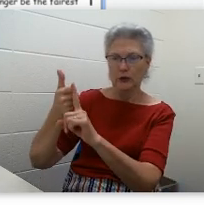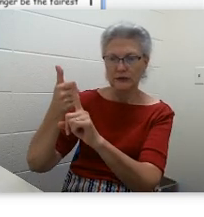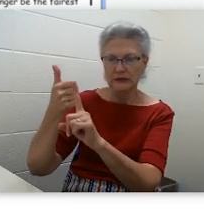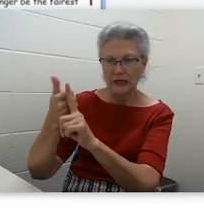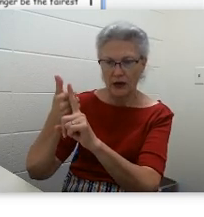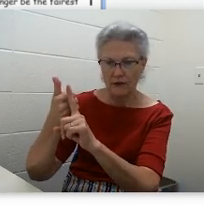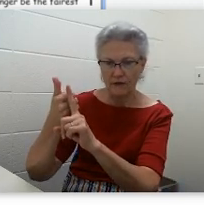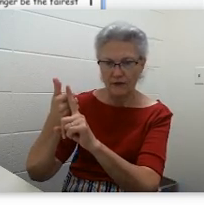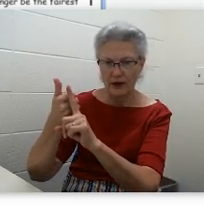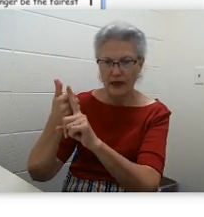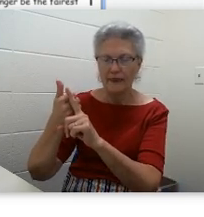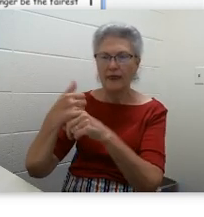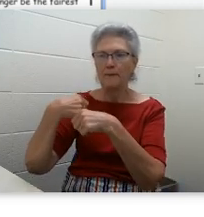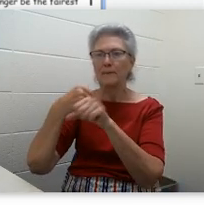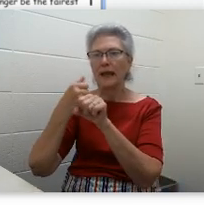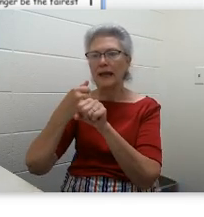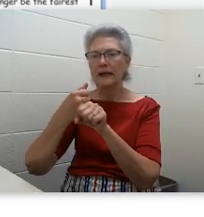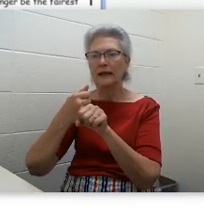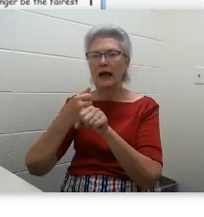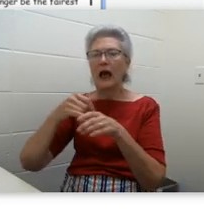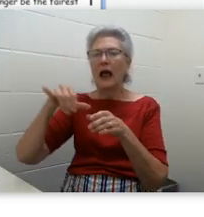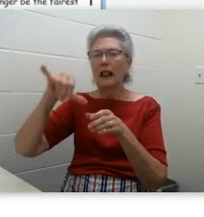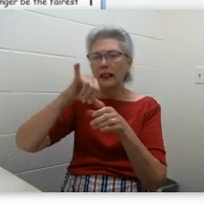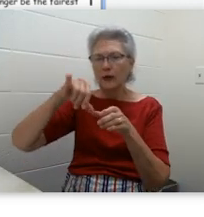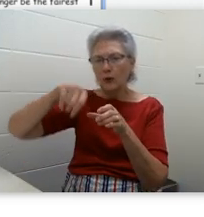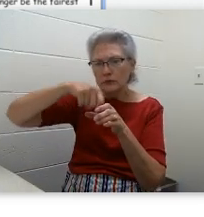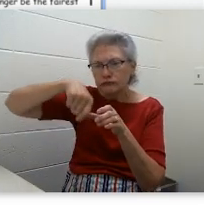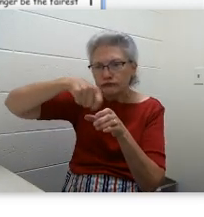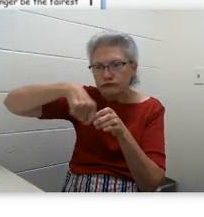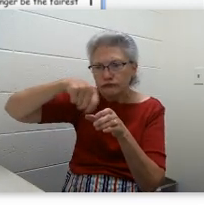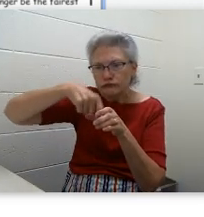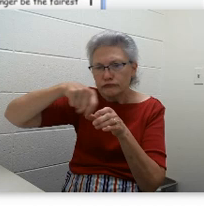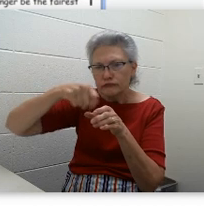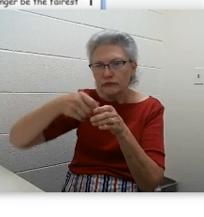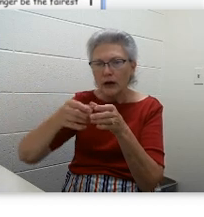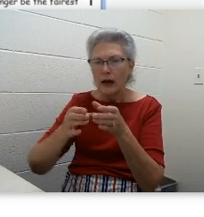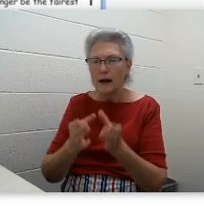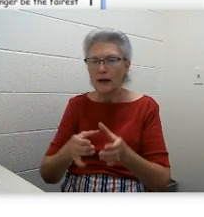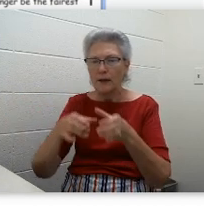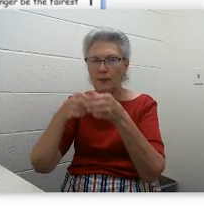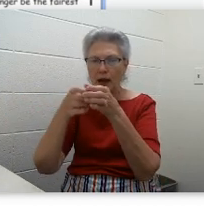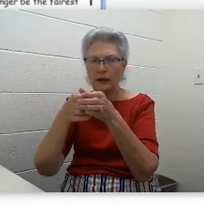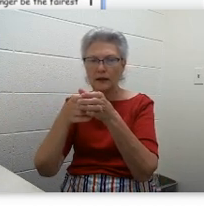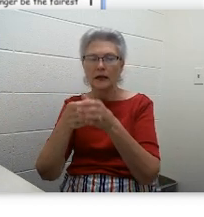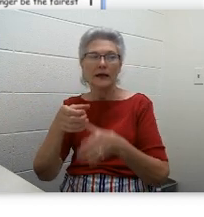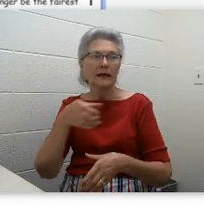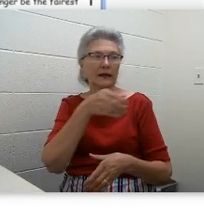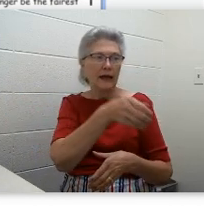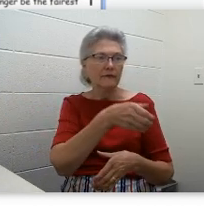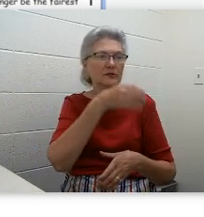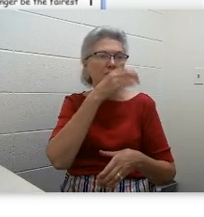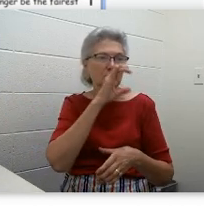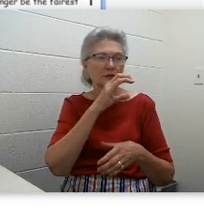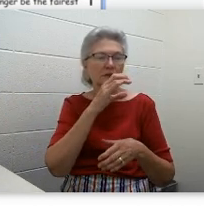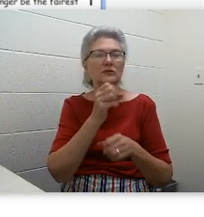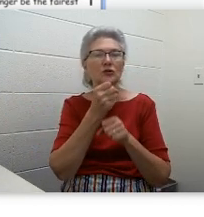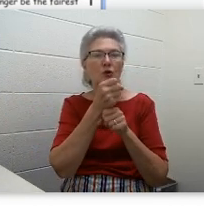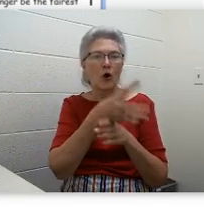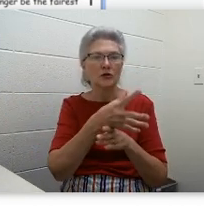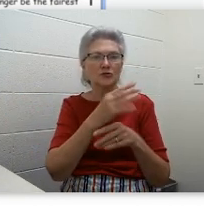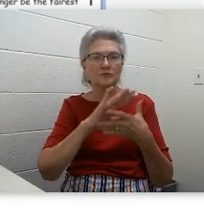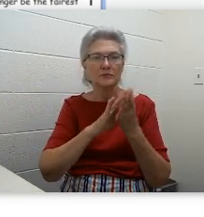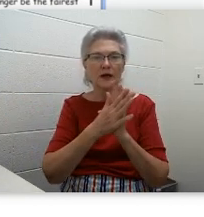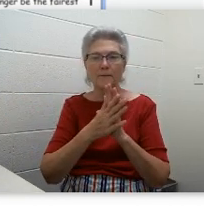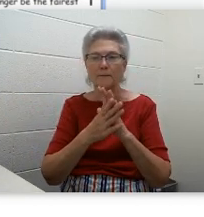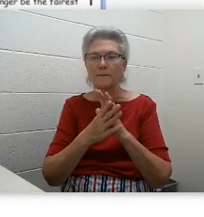changed that, created this potion to make her invisible. So think about again just a slight change